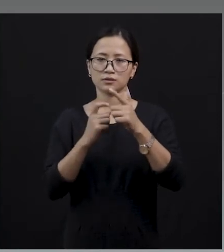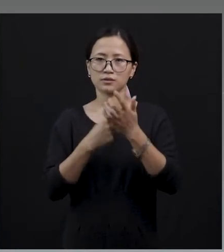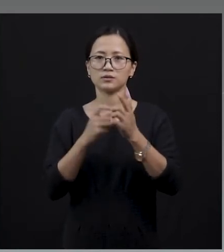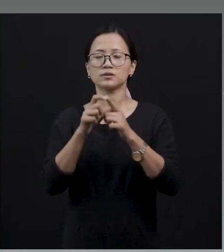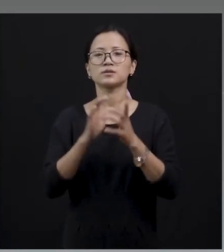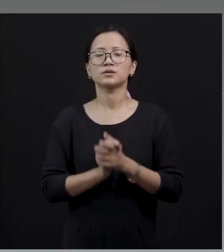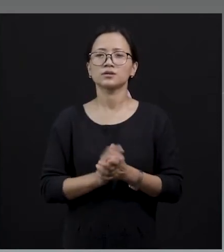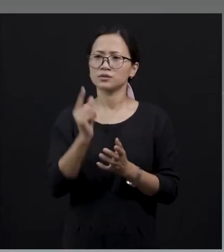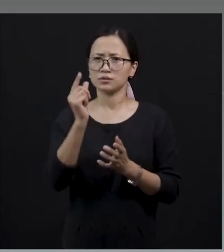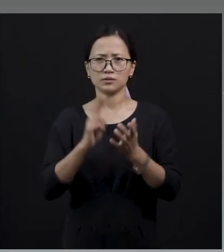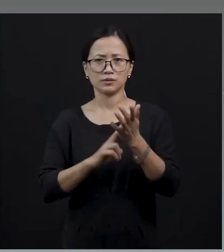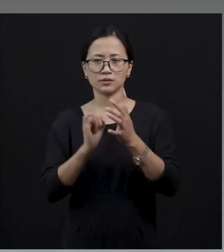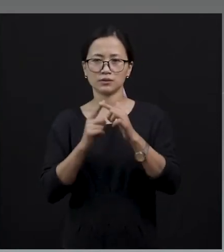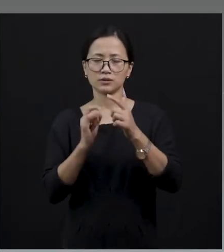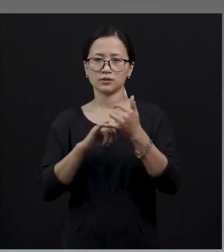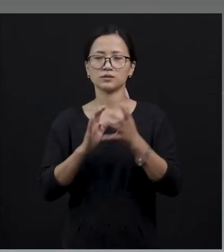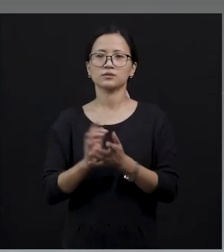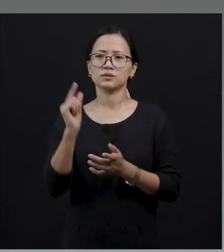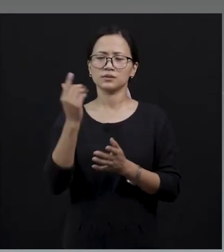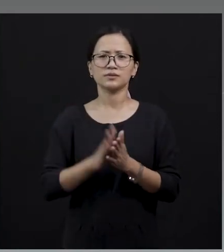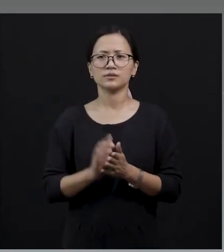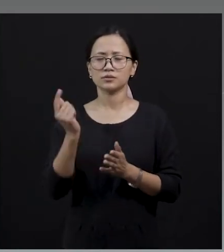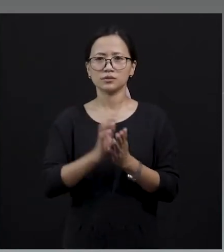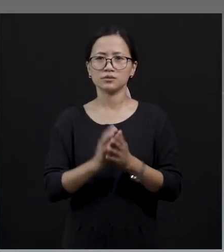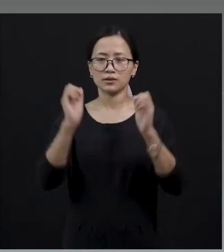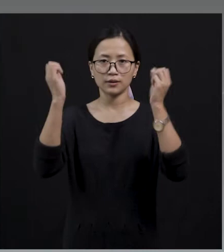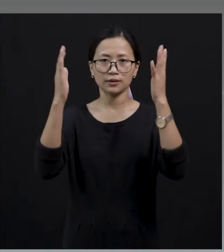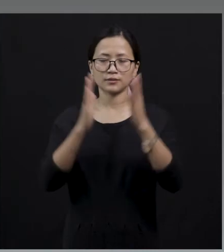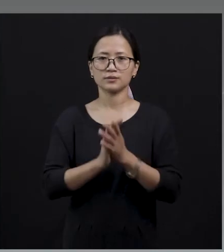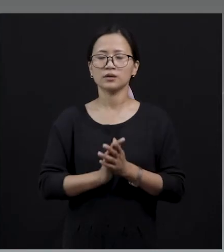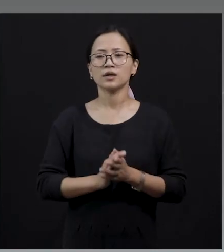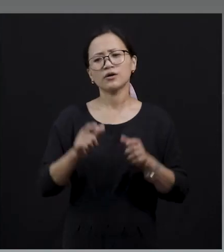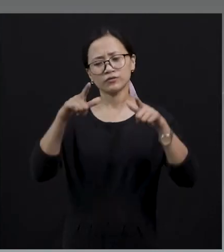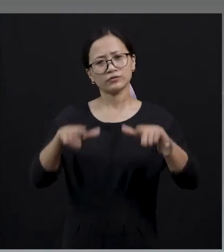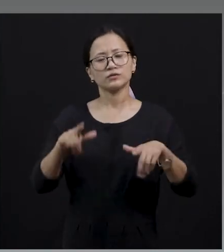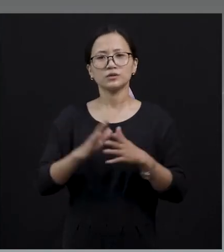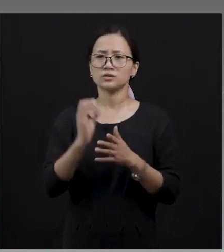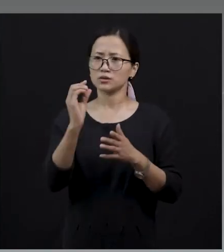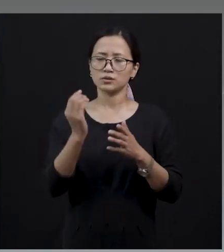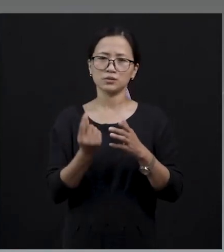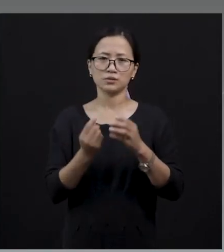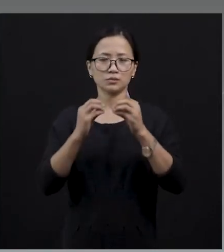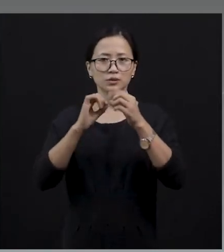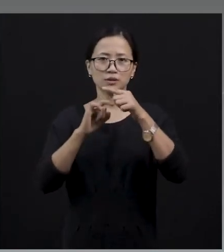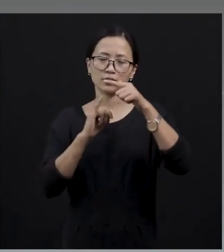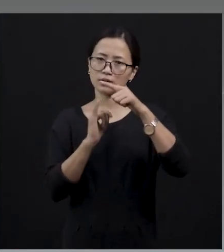non-standard units are your hand span, your foot span, and your cubit. And there are many more. All right.